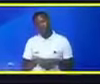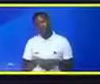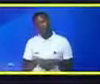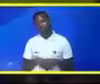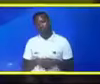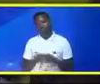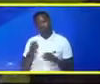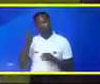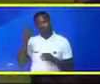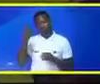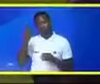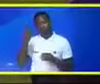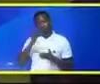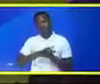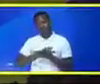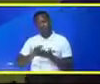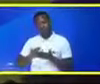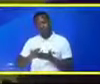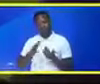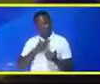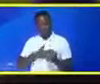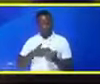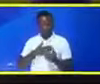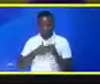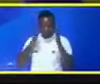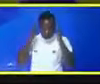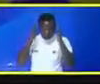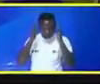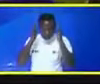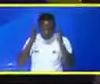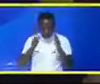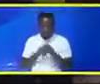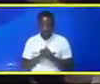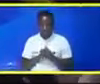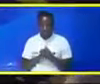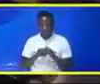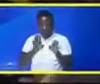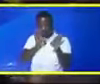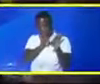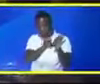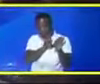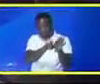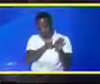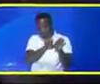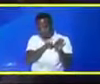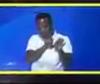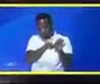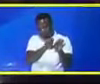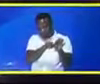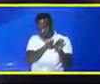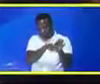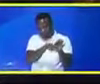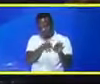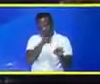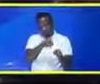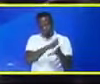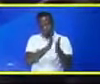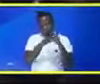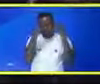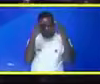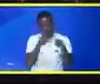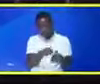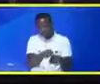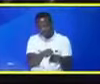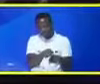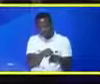Are we together? Now, please pay attention. Doors can be circumstances. Doors